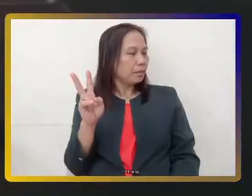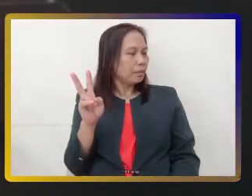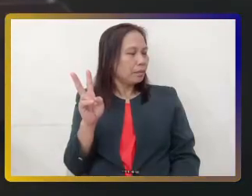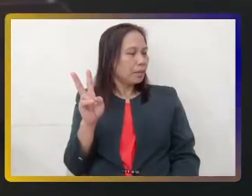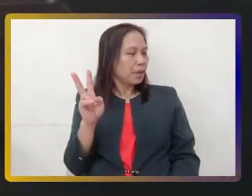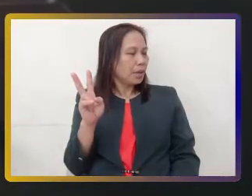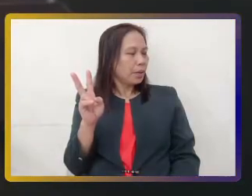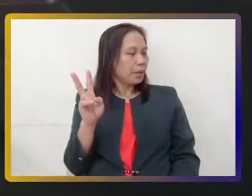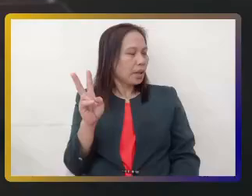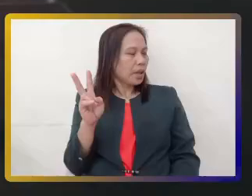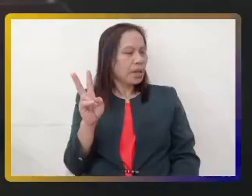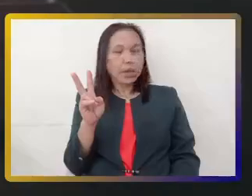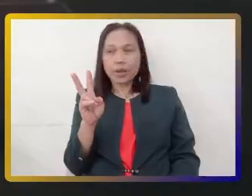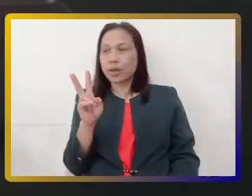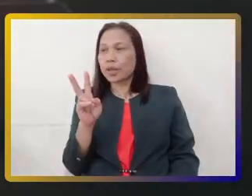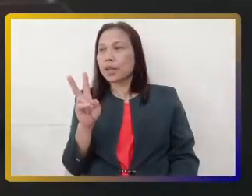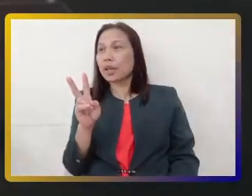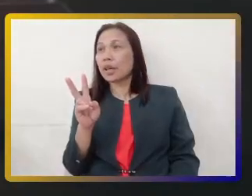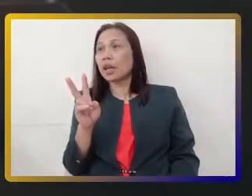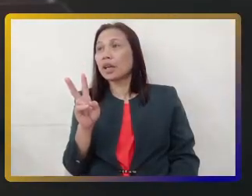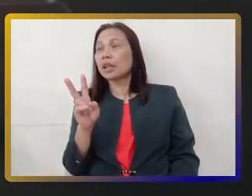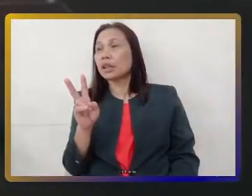eldersgress come